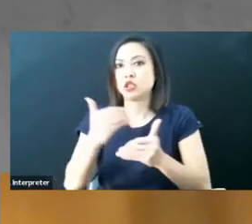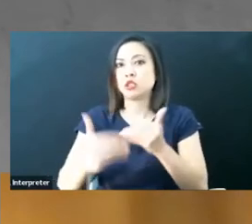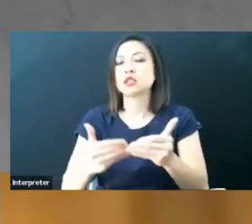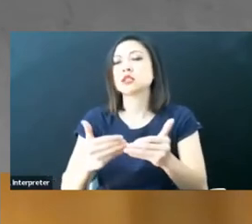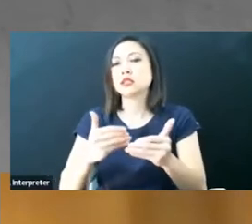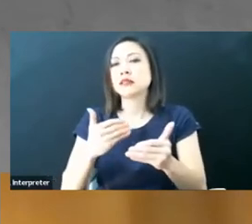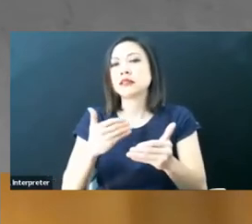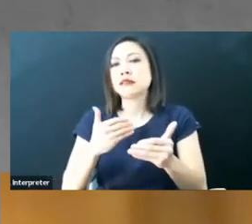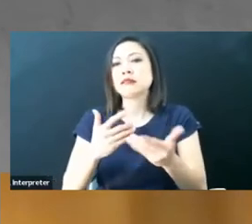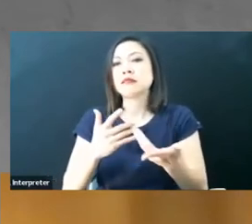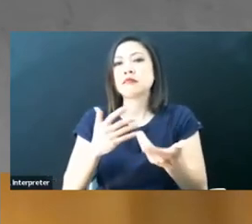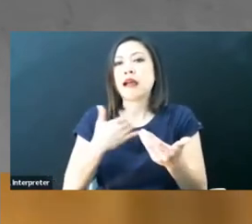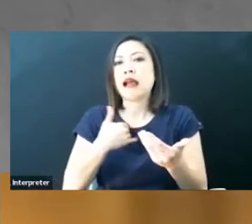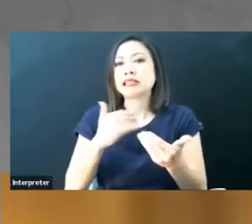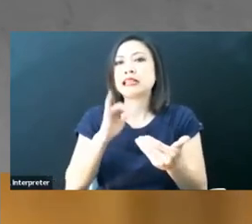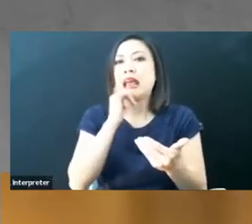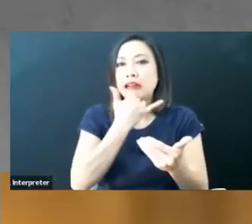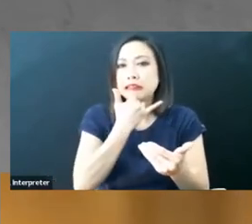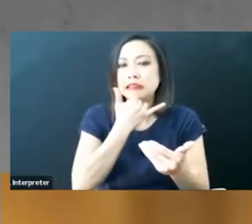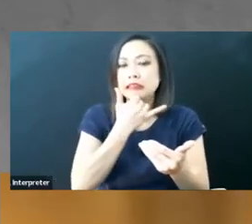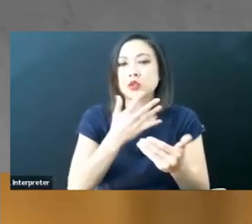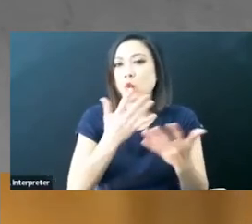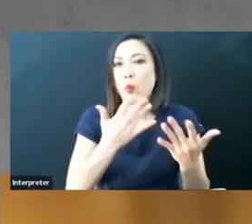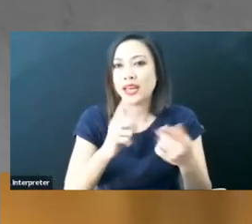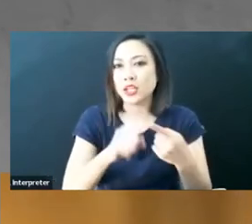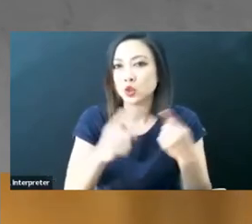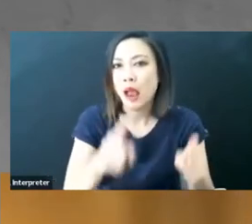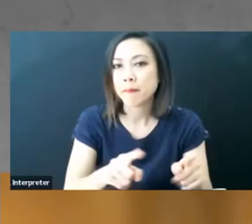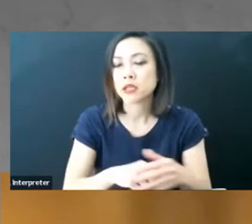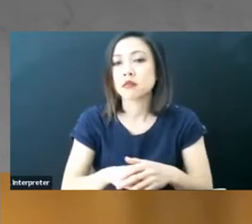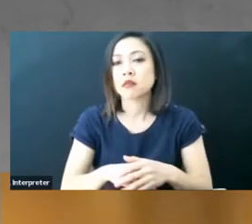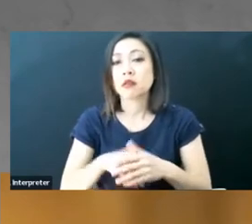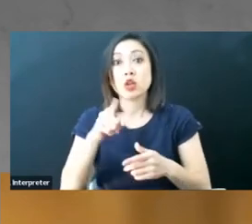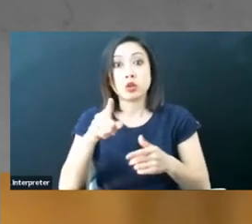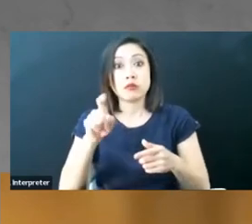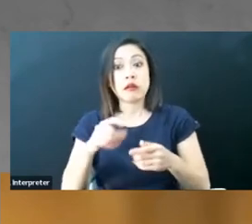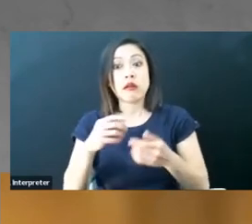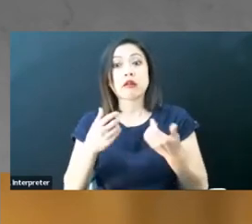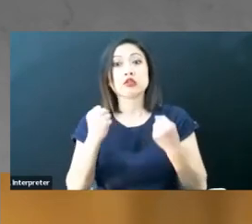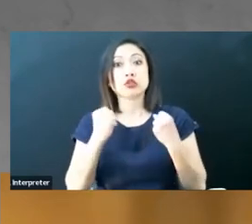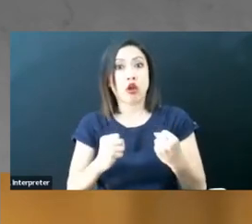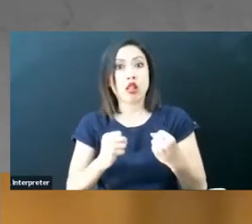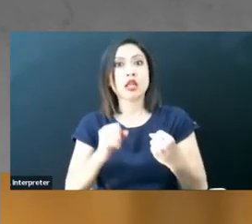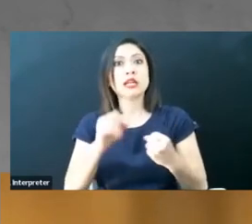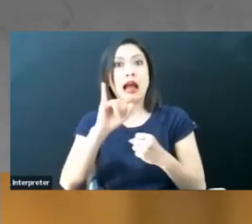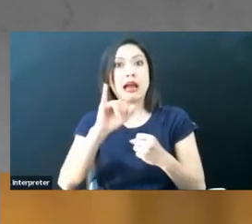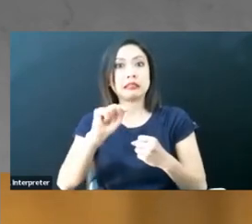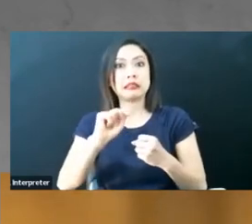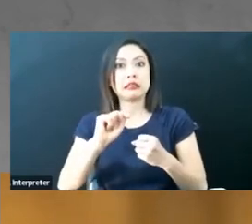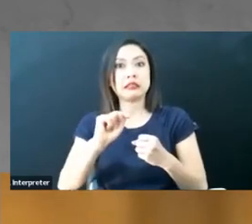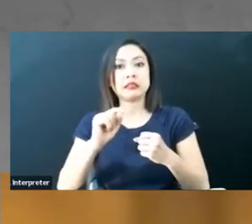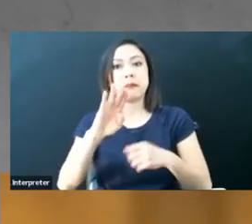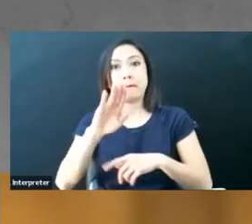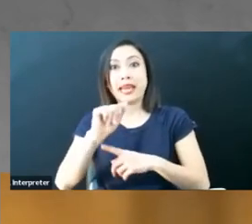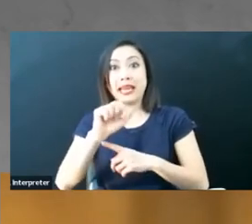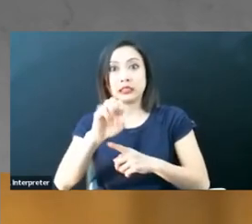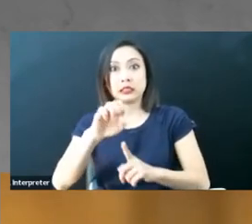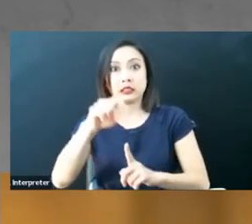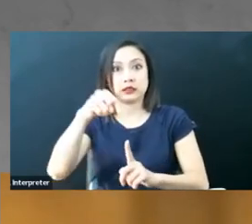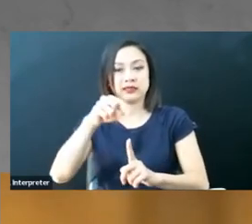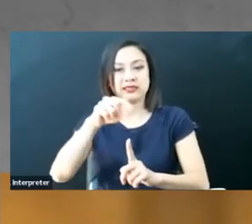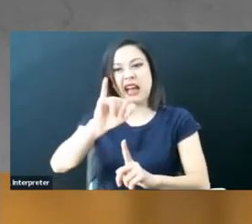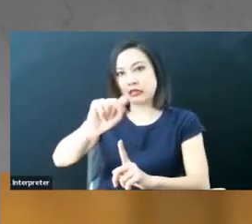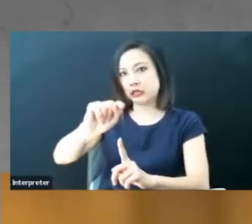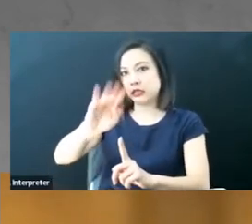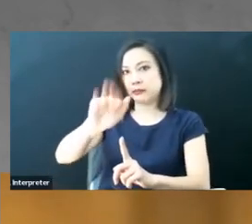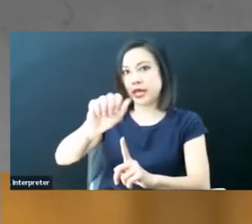to rest is absolutely critical and enables you to go faster. It's not the sexiest thing to invest in, but